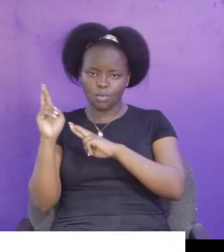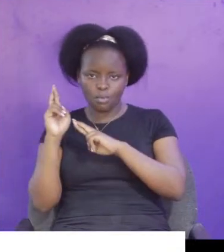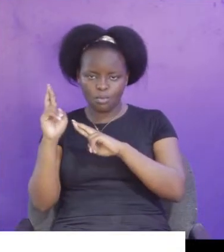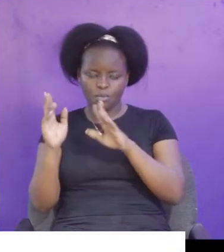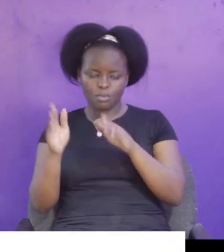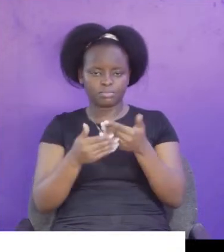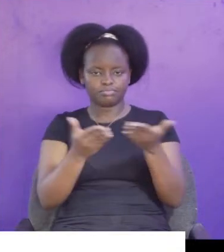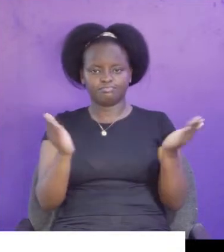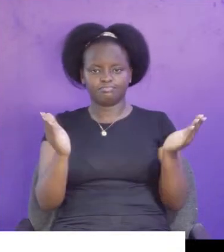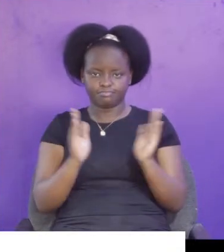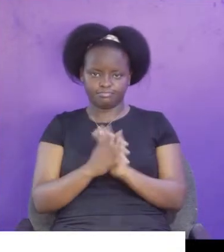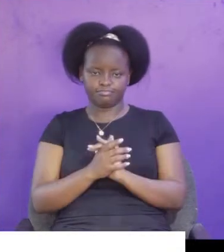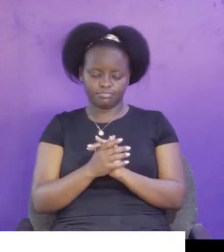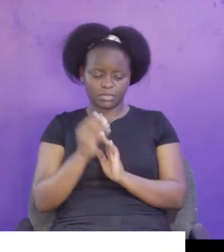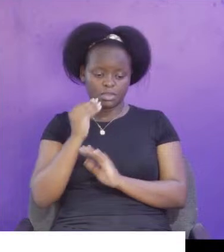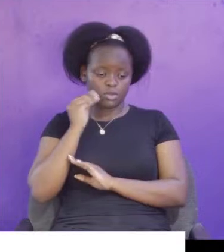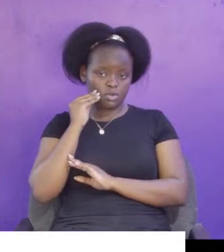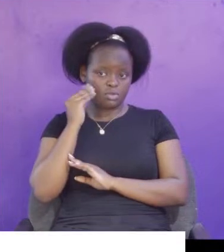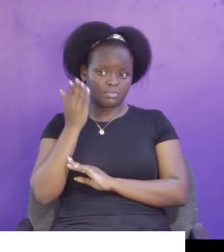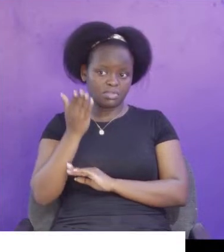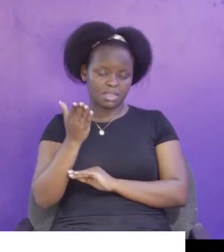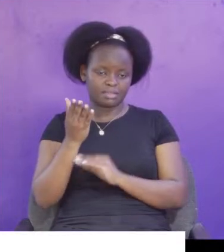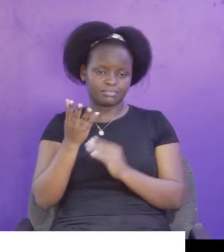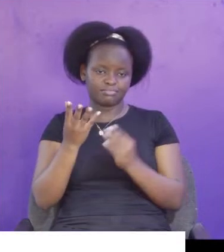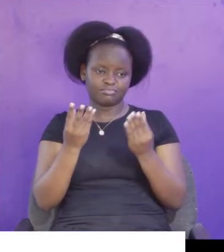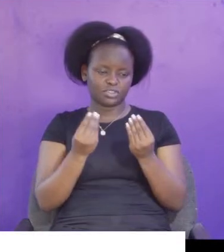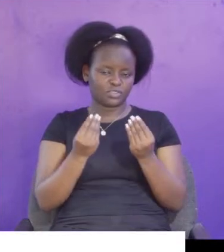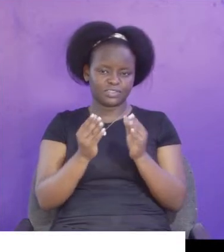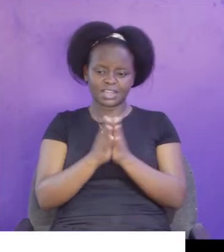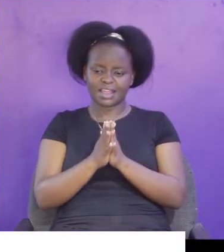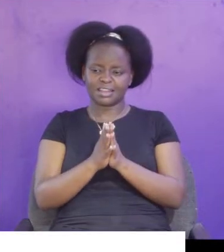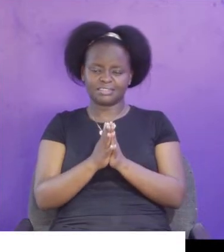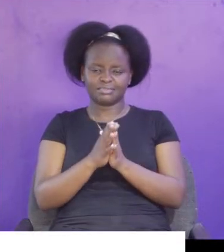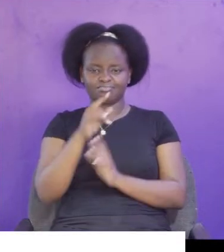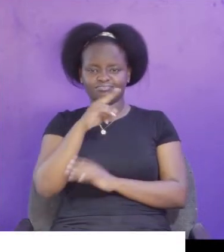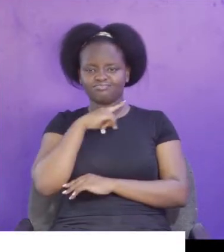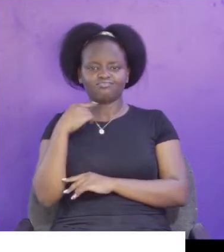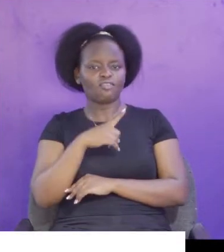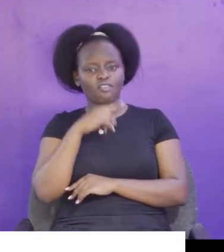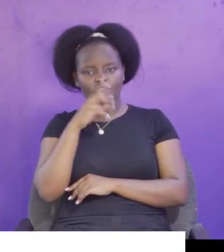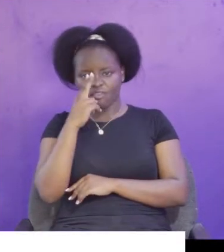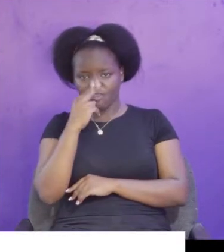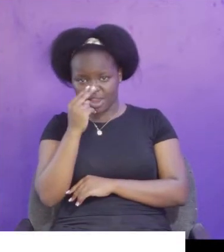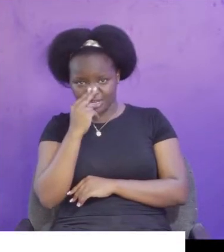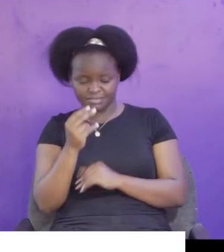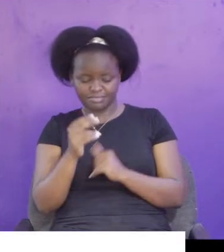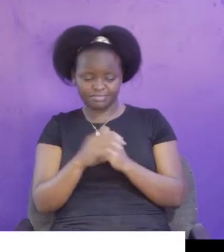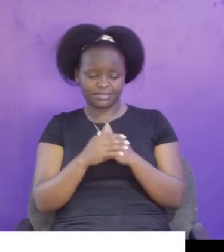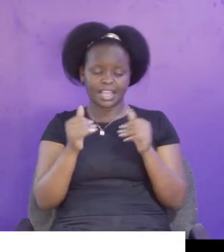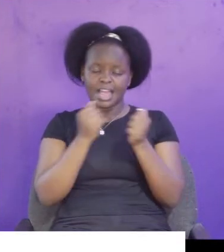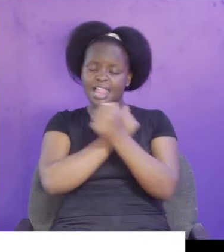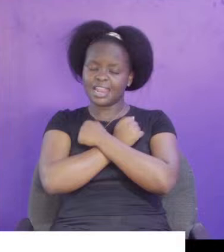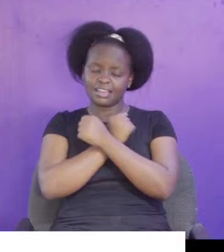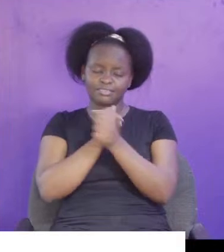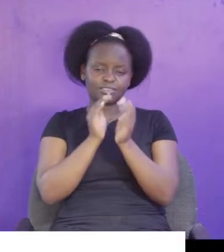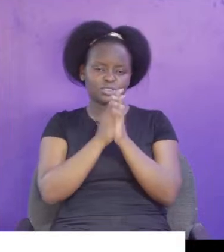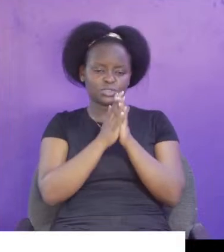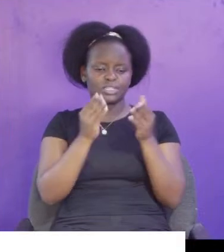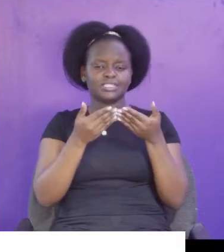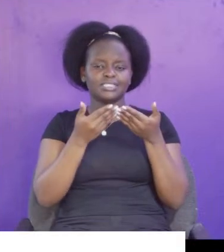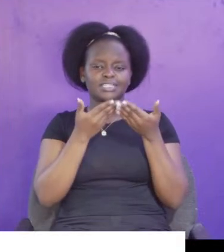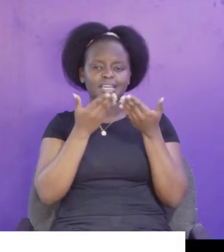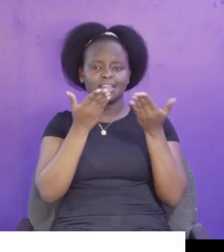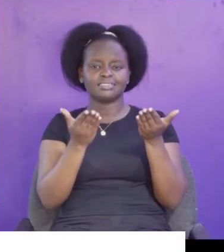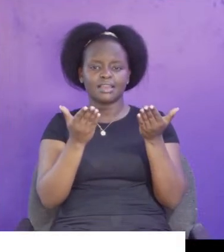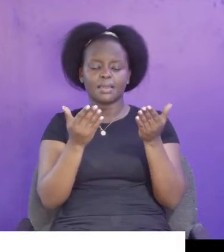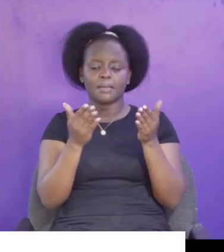At home, he was gentle and humorous. He loved storytelling, music. I